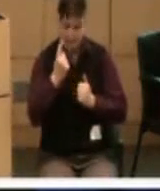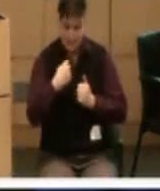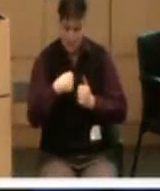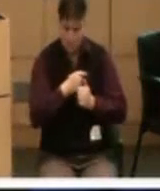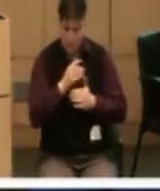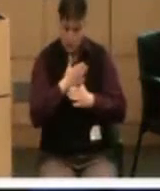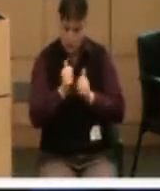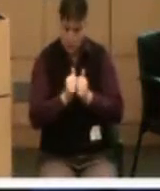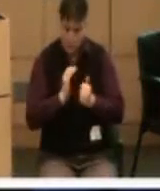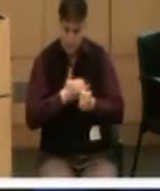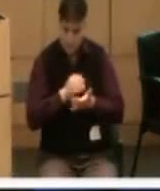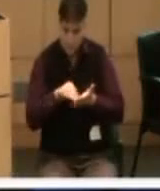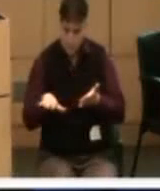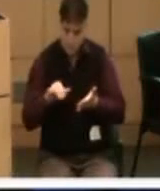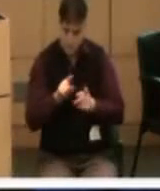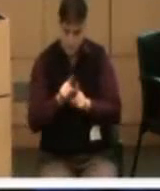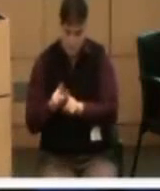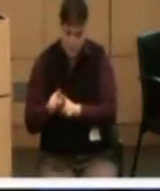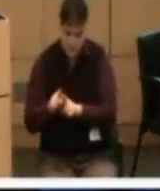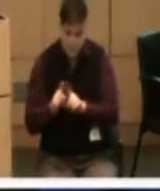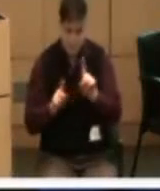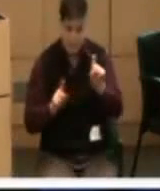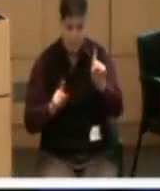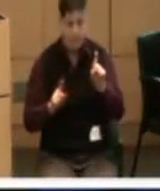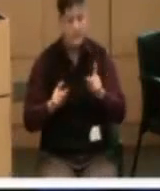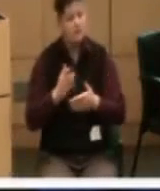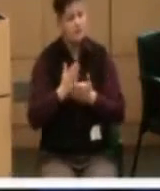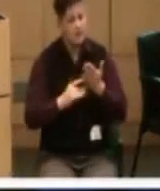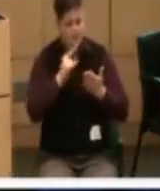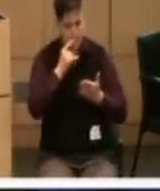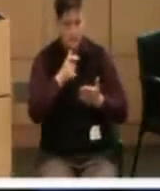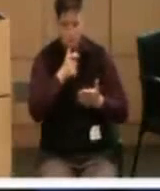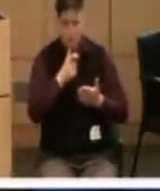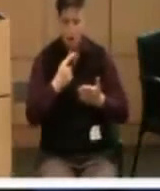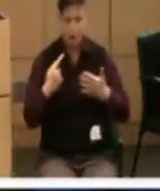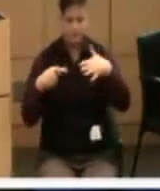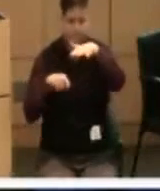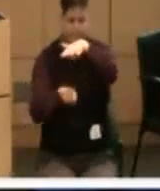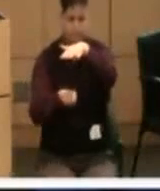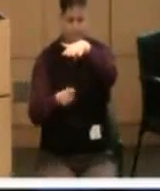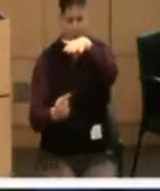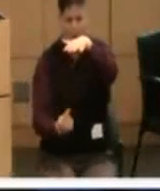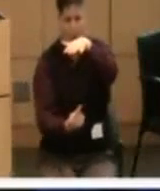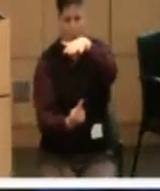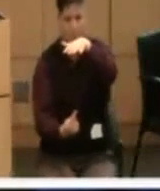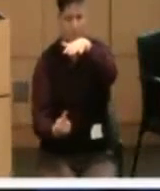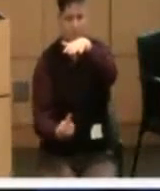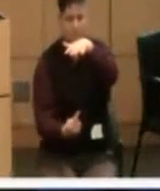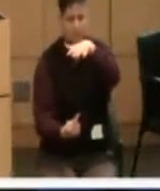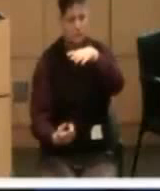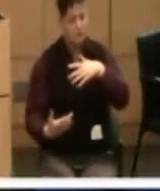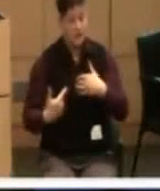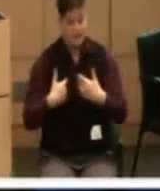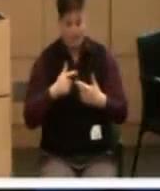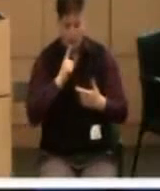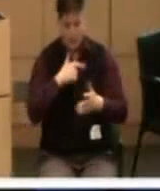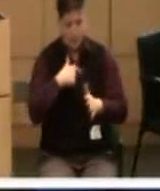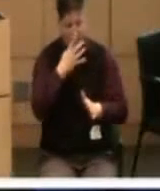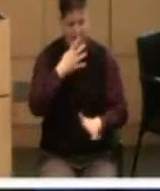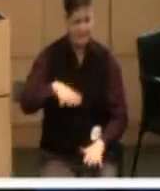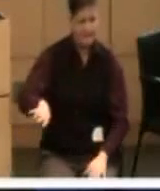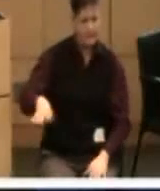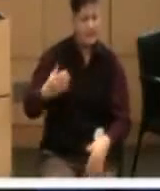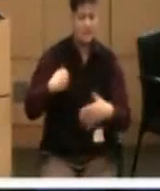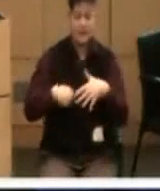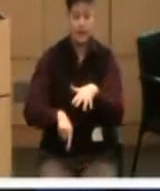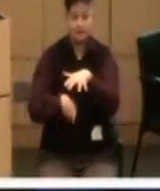with our students as well? Because for the kids who are alone in schools and who we haven't really paid a whole lot of attention to because